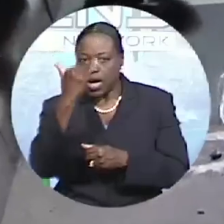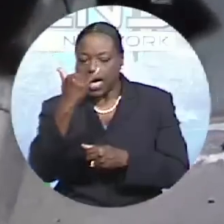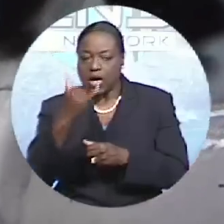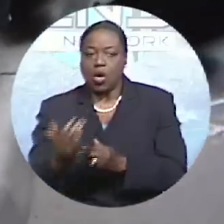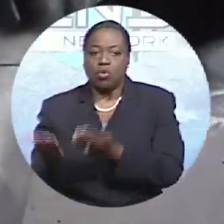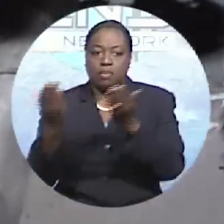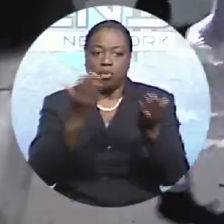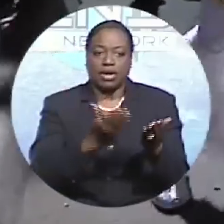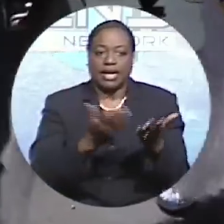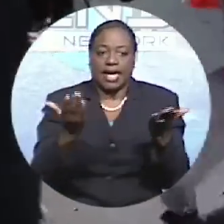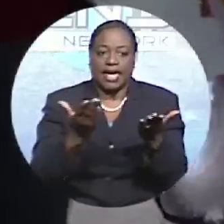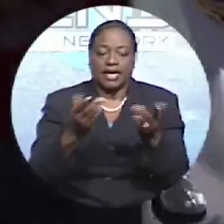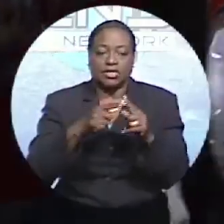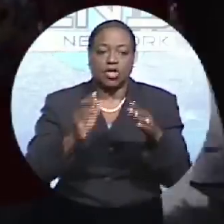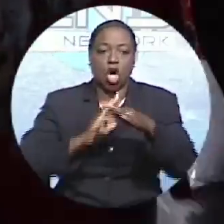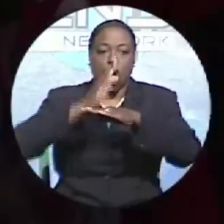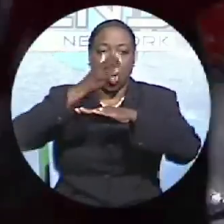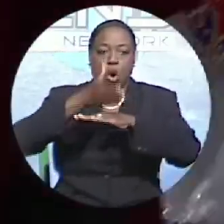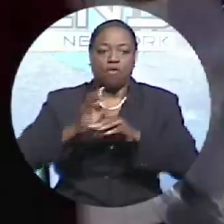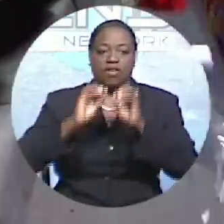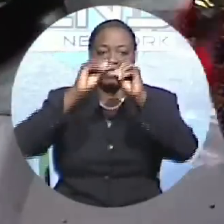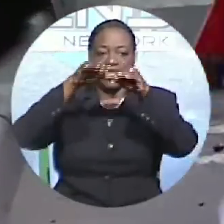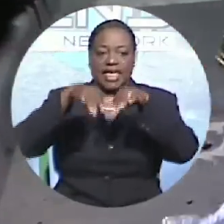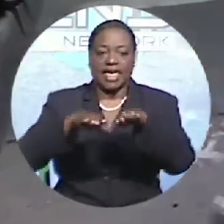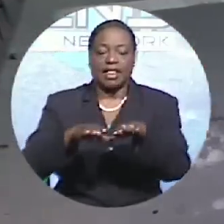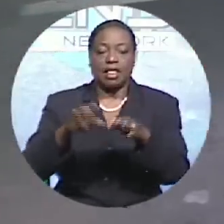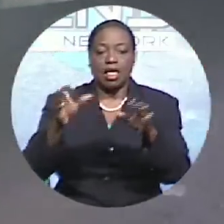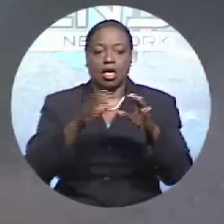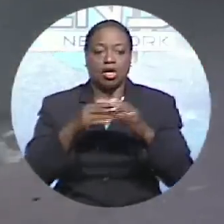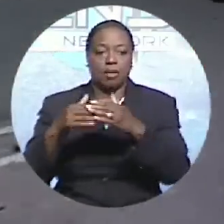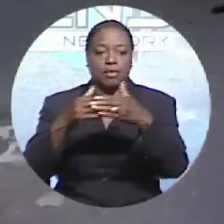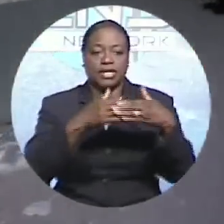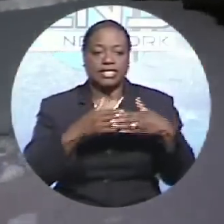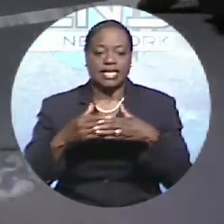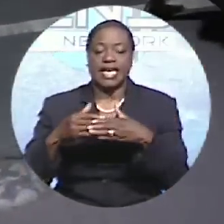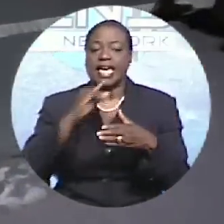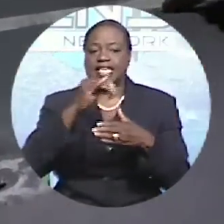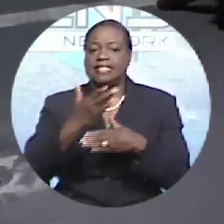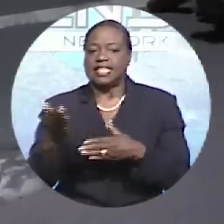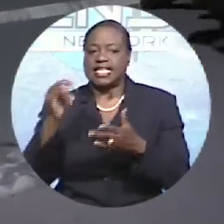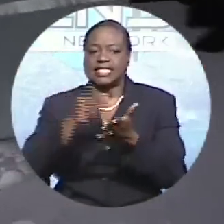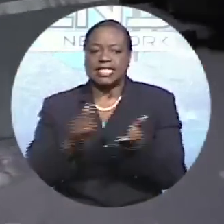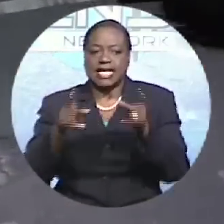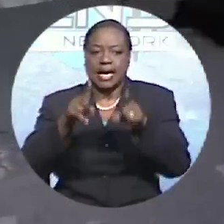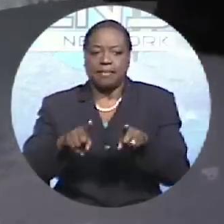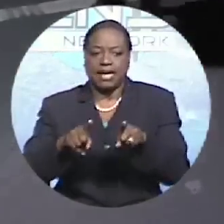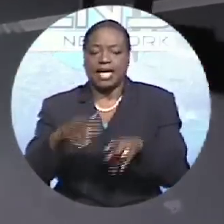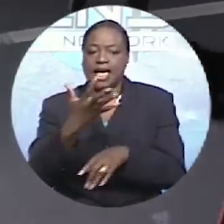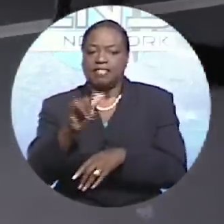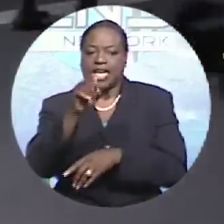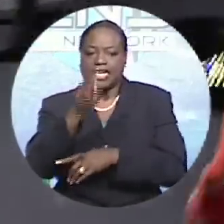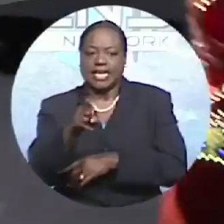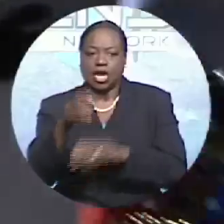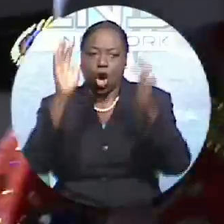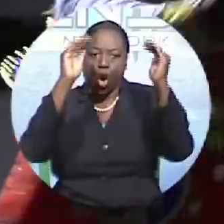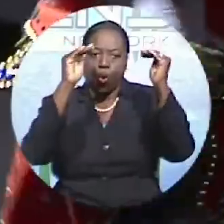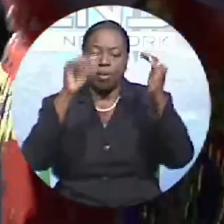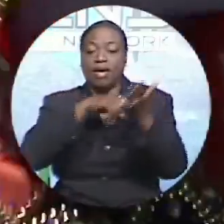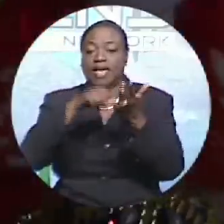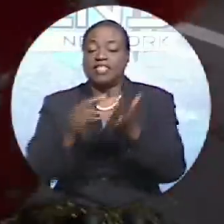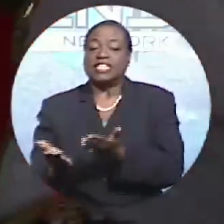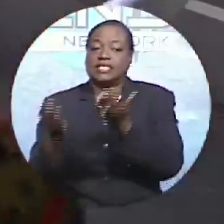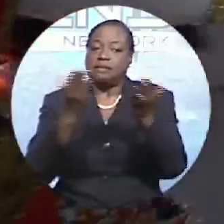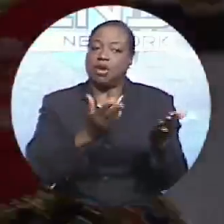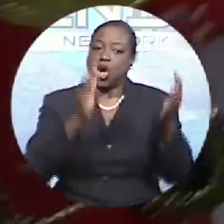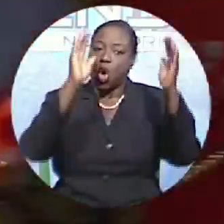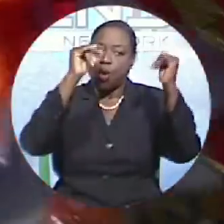social things that are going on in Overhill, and they needed some hope. And this brings hope, you know, no matter who you are, once you